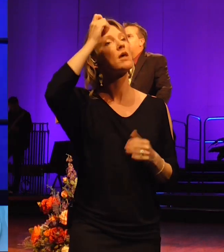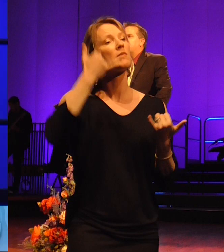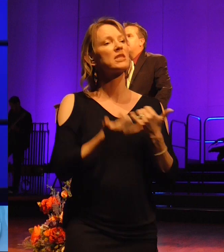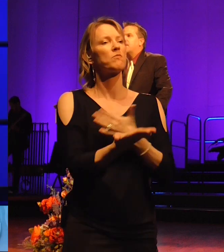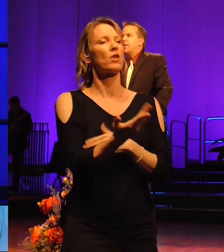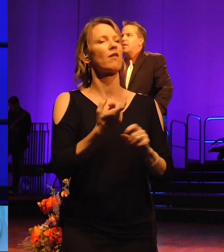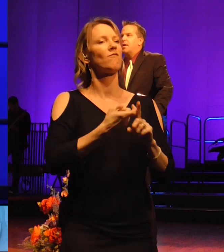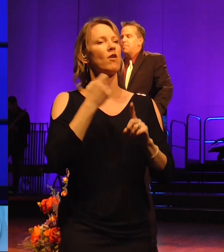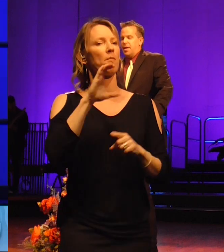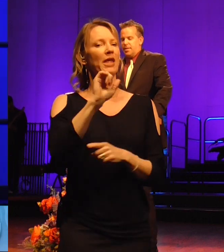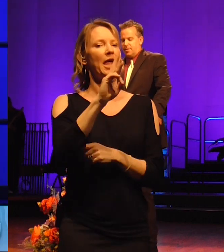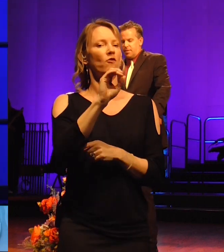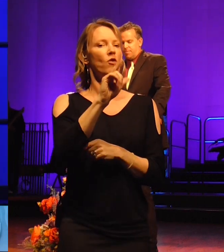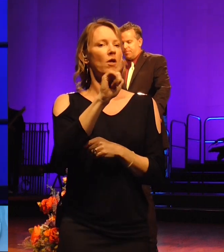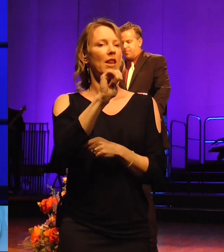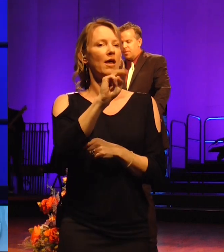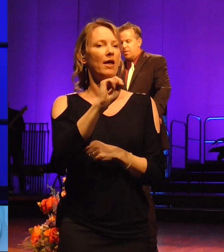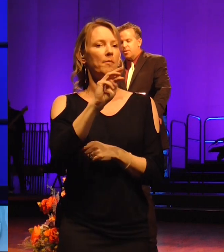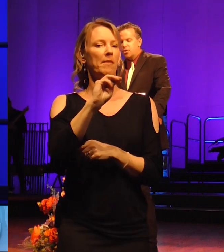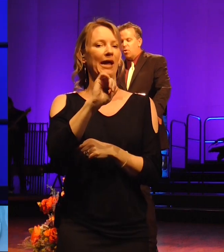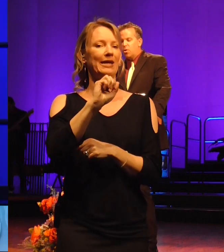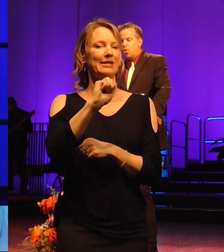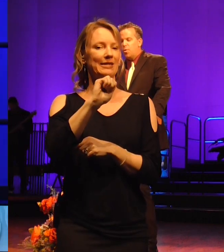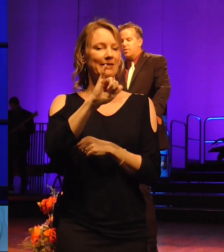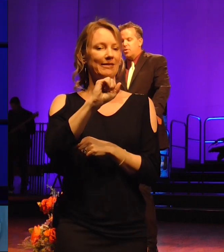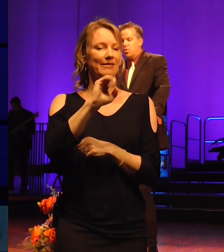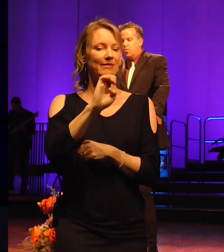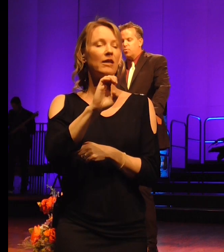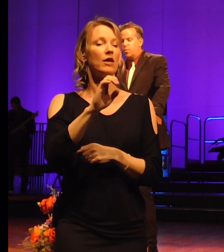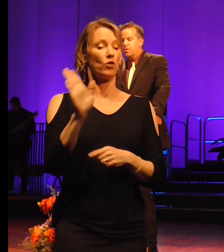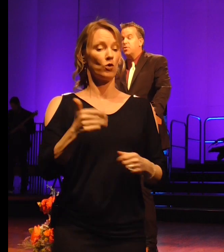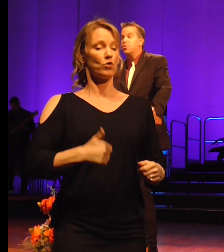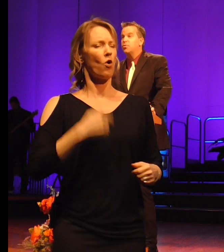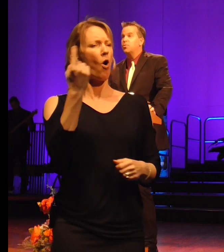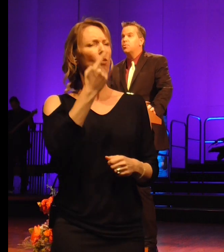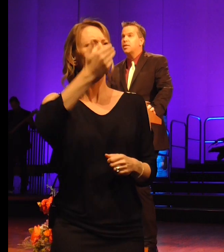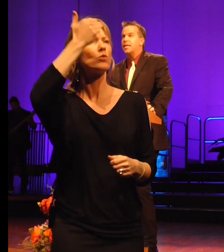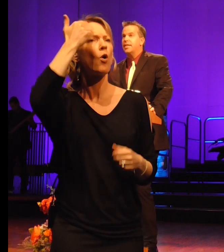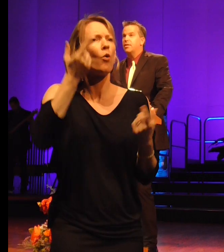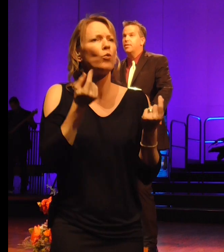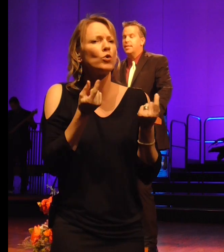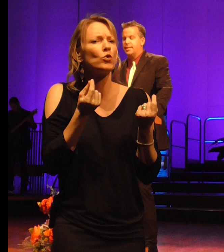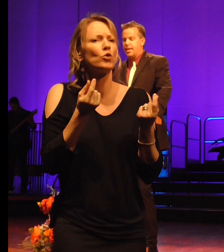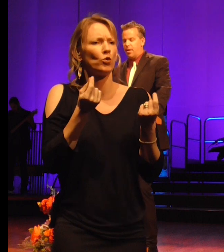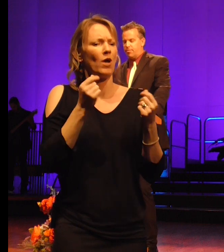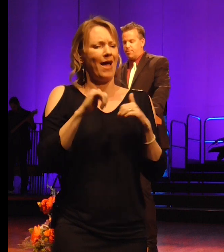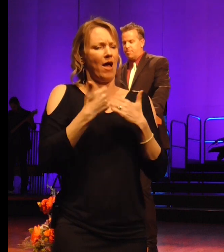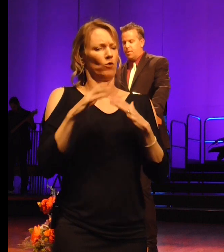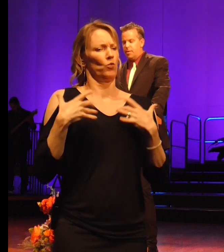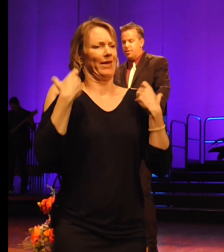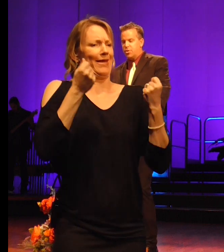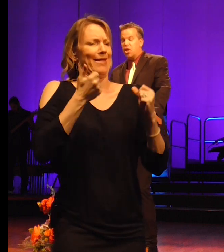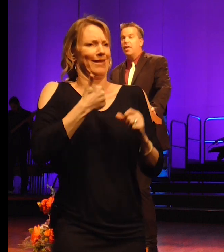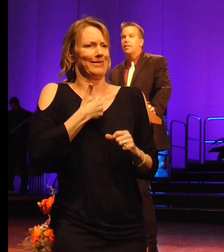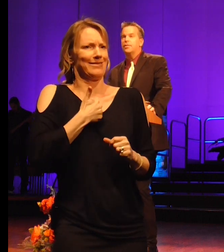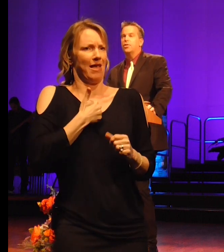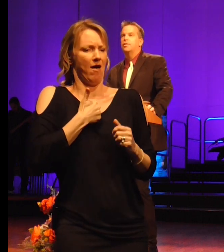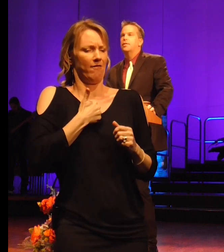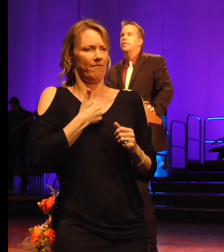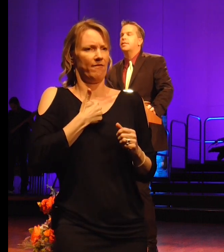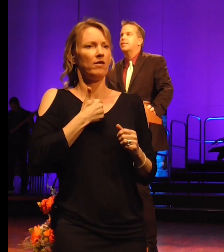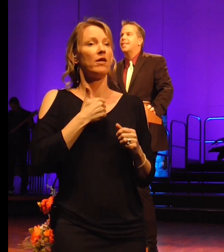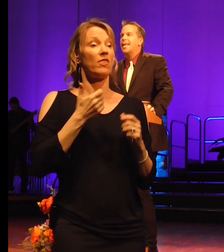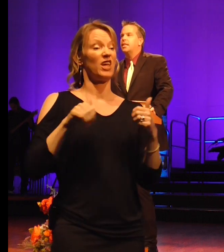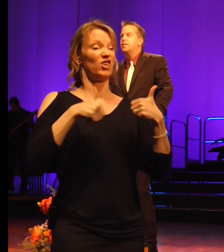Wisdom this morning from Caroline Mace. The soul always knows what to do to heal itself.